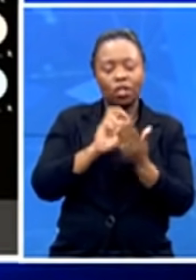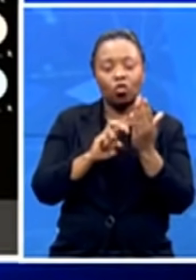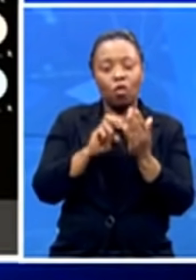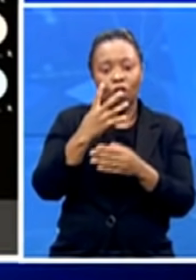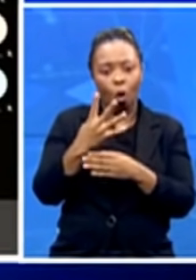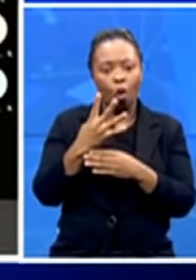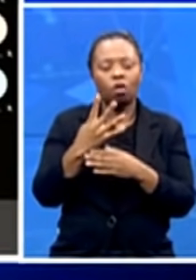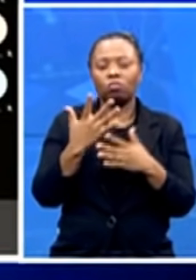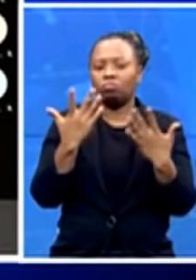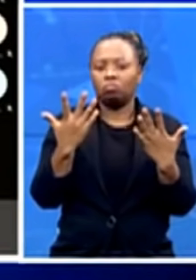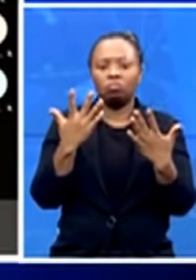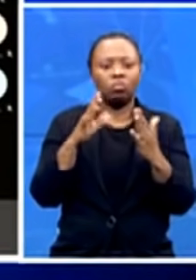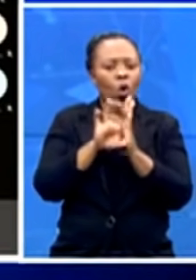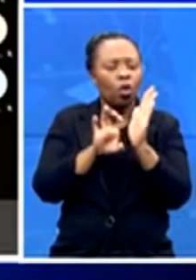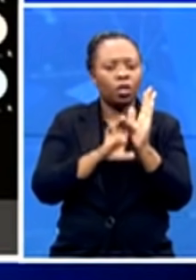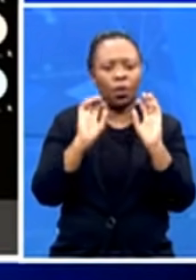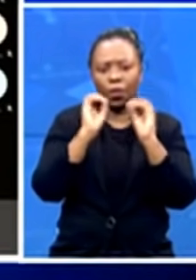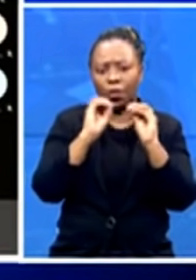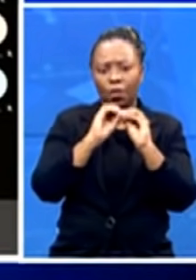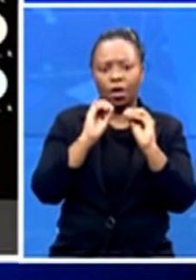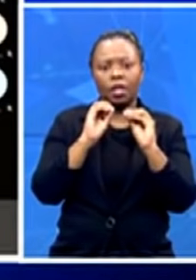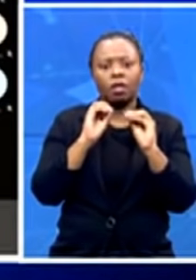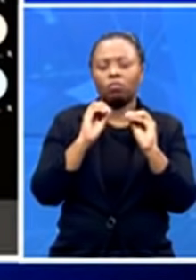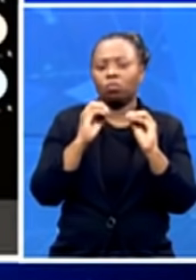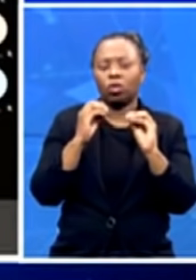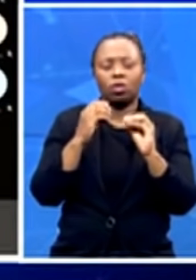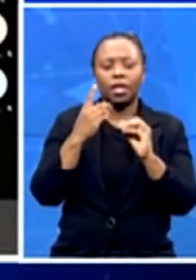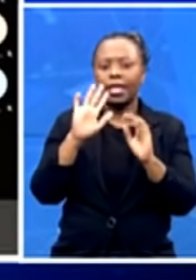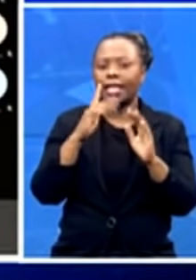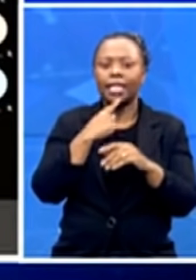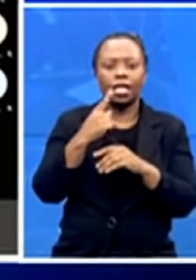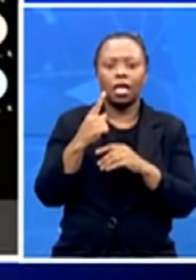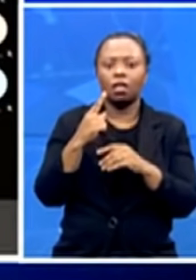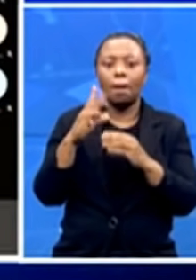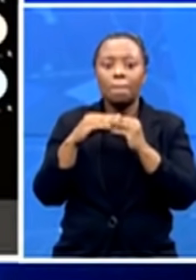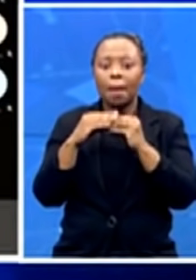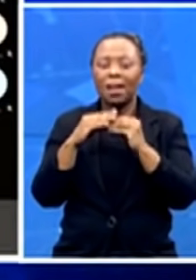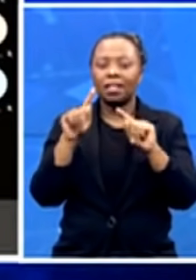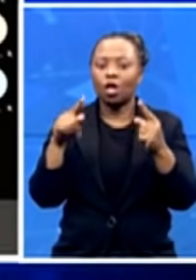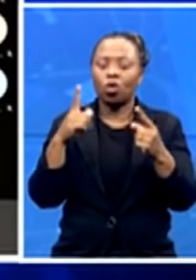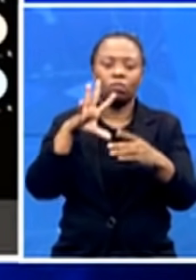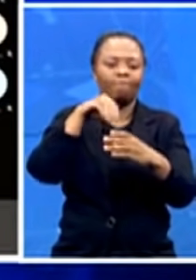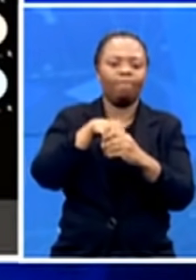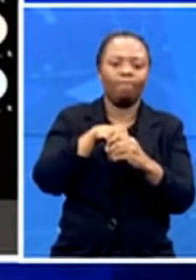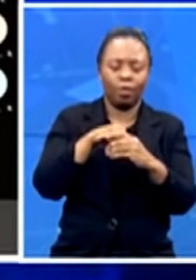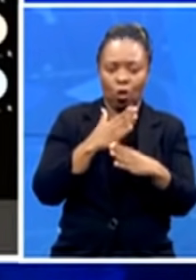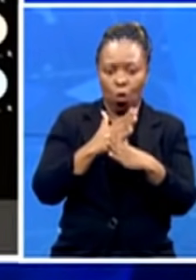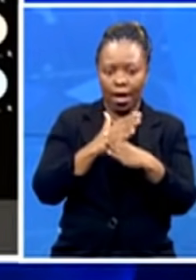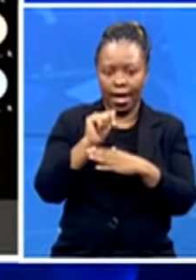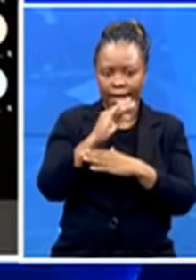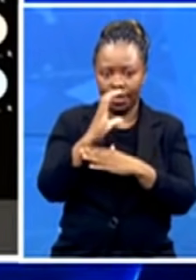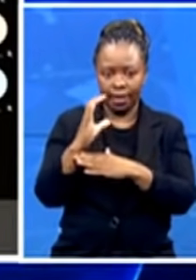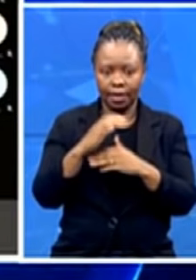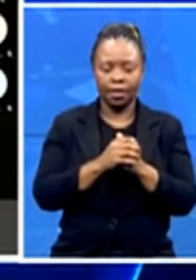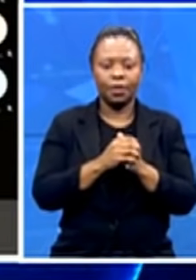to participate. The scope of the right in Section 19 of the Constitution does not create a